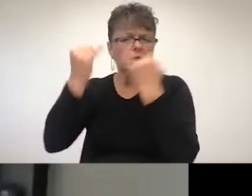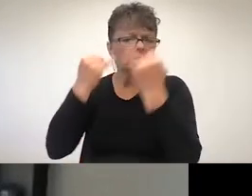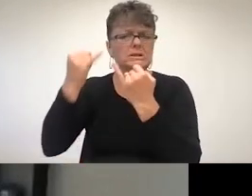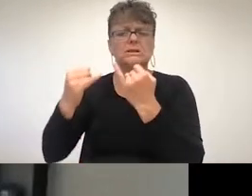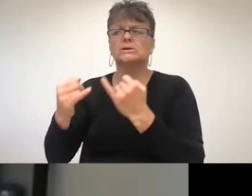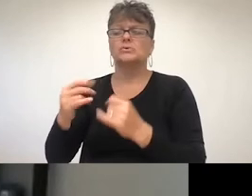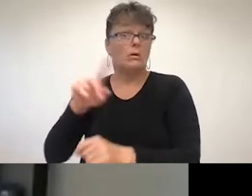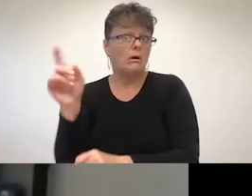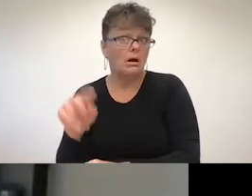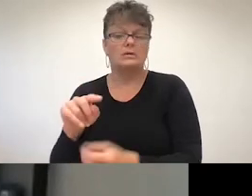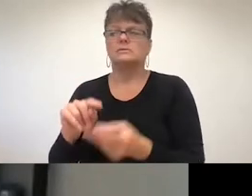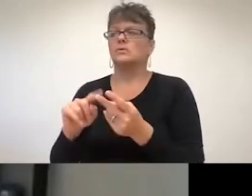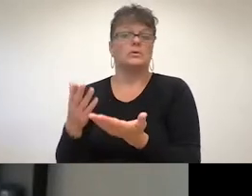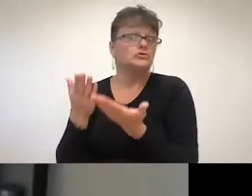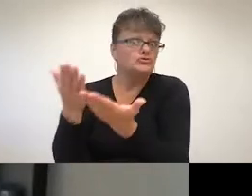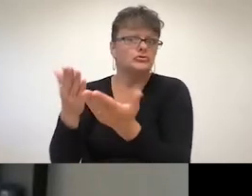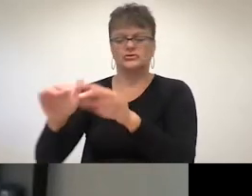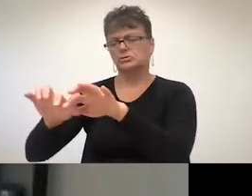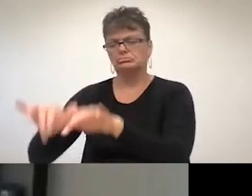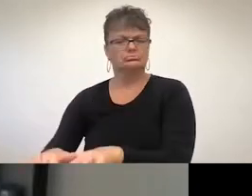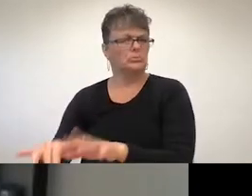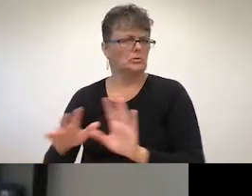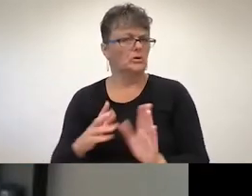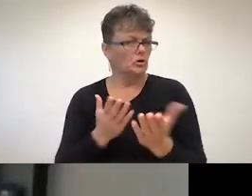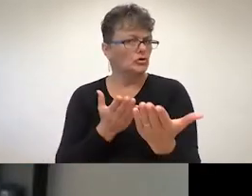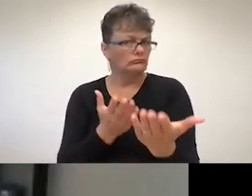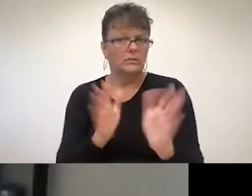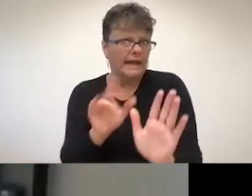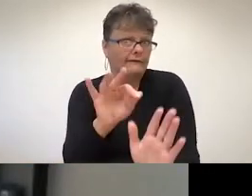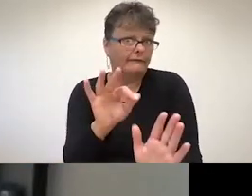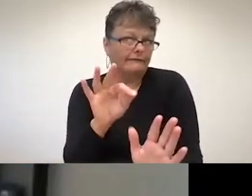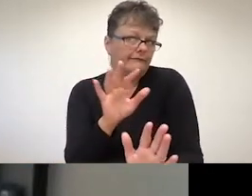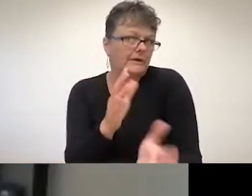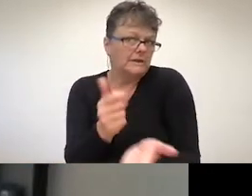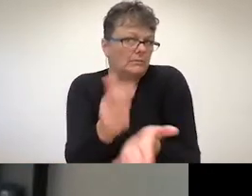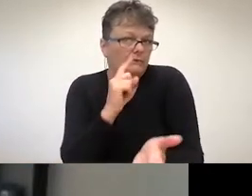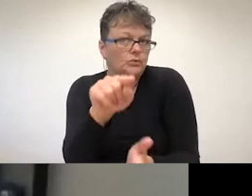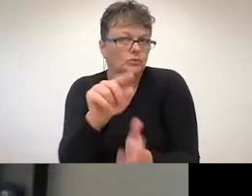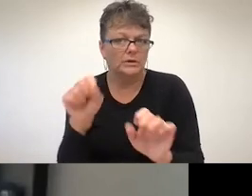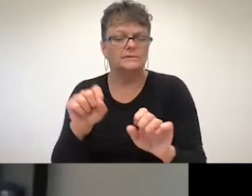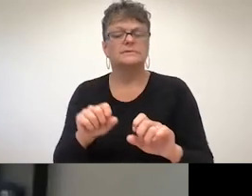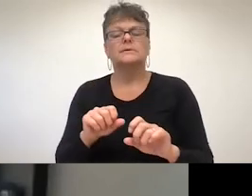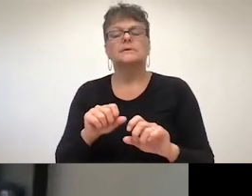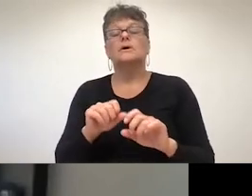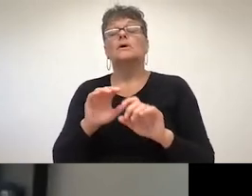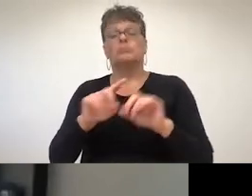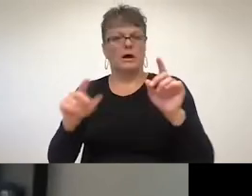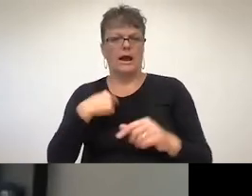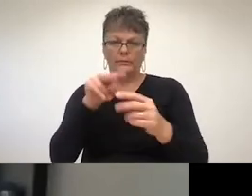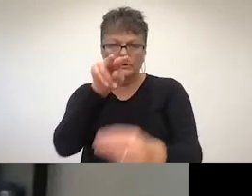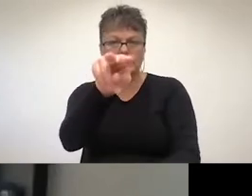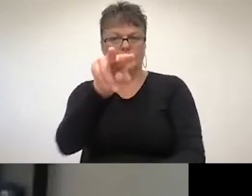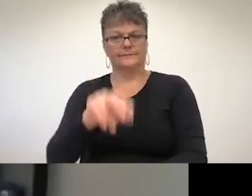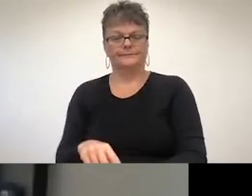ask questions and suggestions, place suggestions there if that's useful for you. Now, periodically throughout the talk, I will